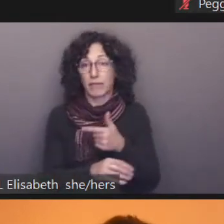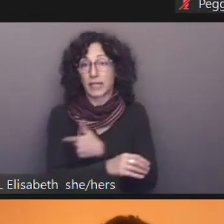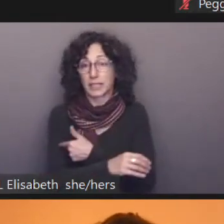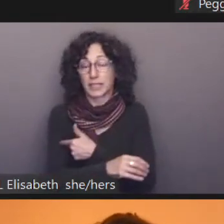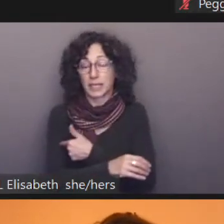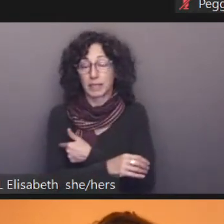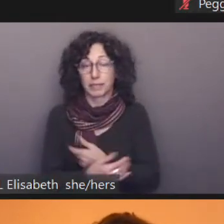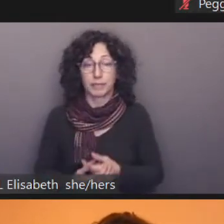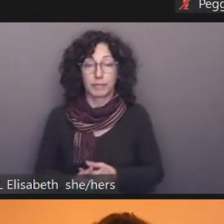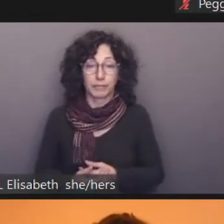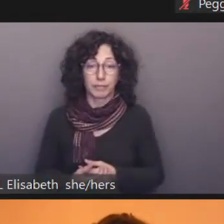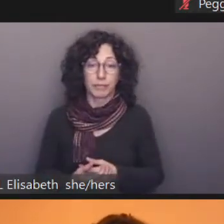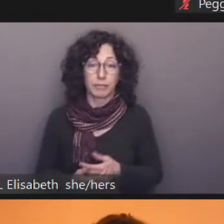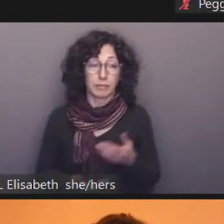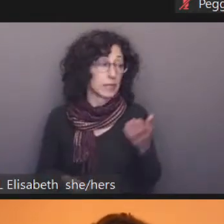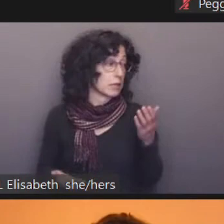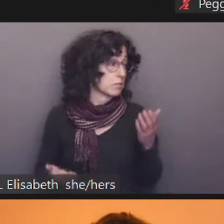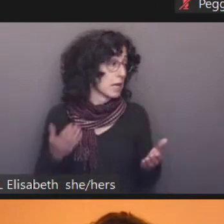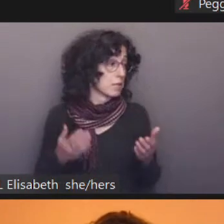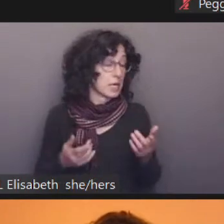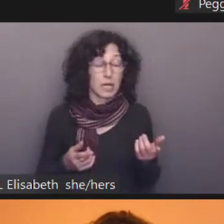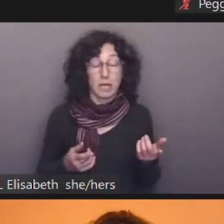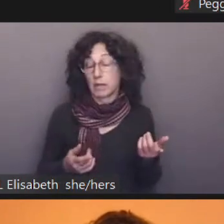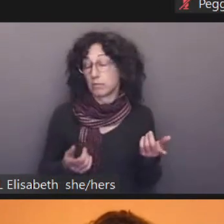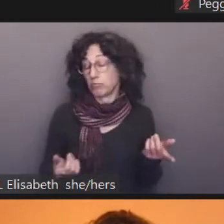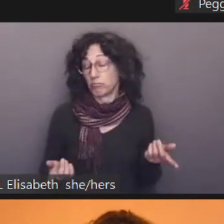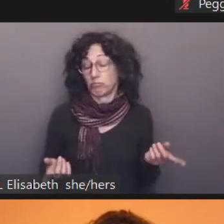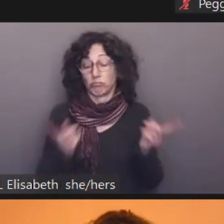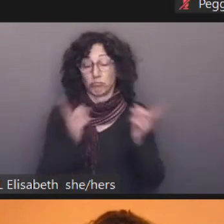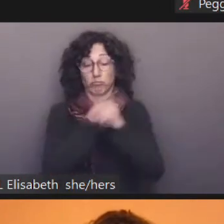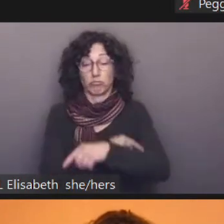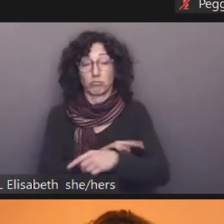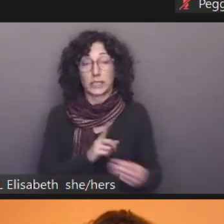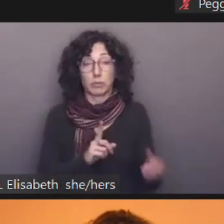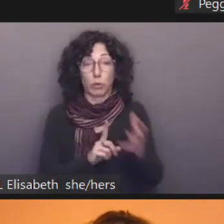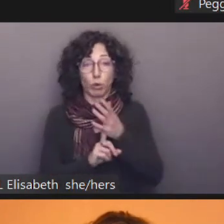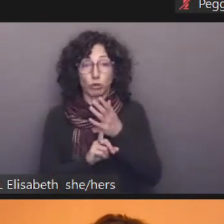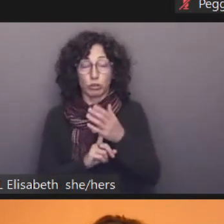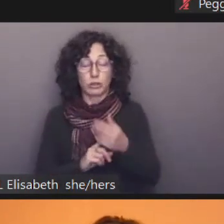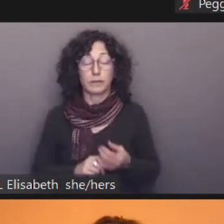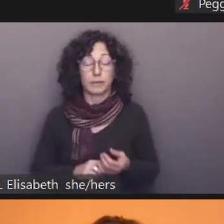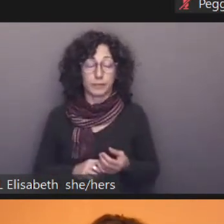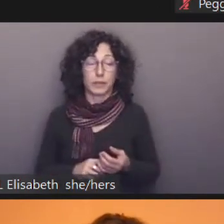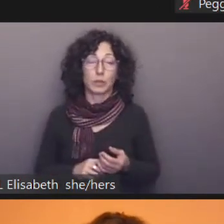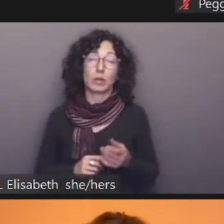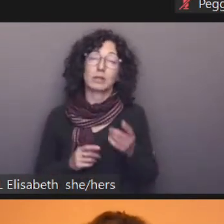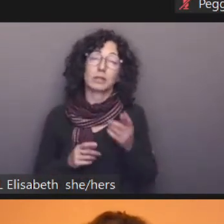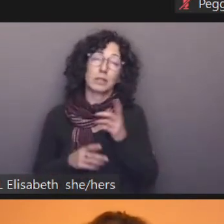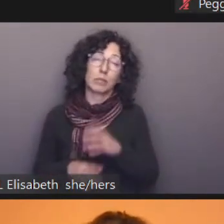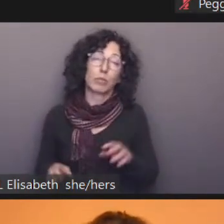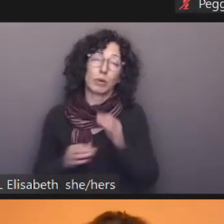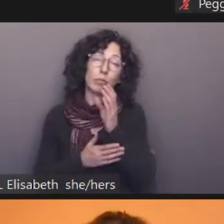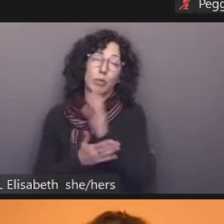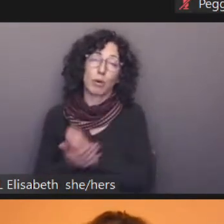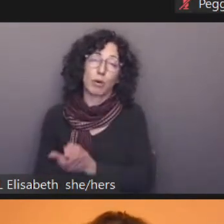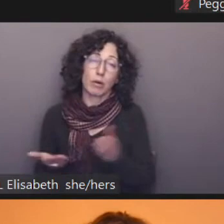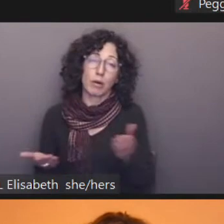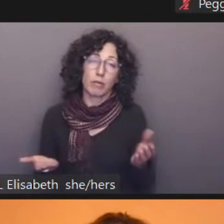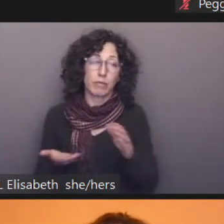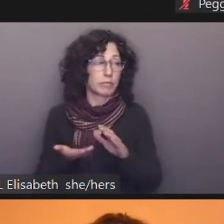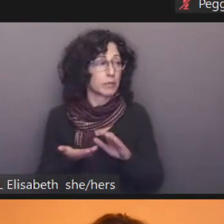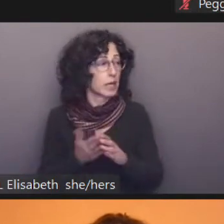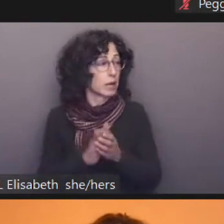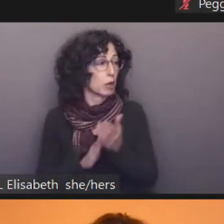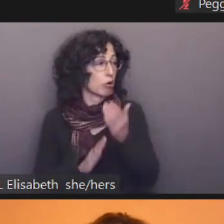inadvertently be exposed to those individuals as well. So it's a really important part of being a good citizen, a good member